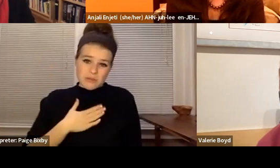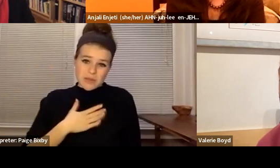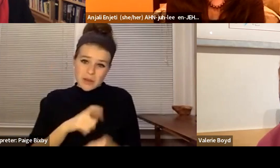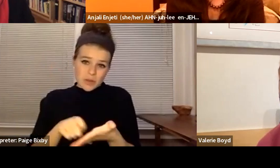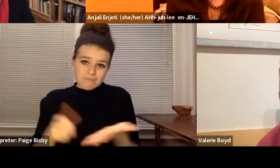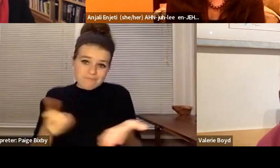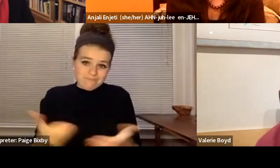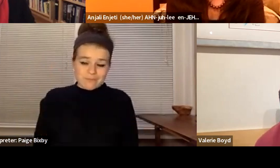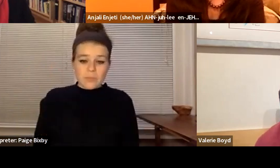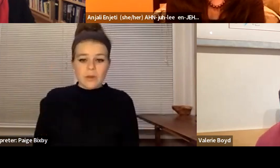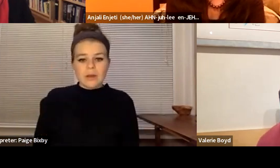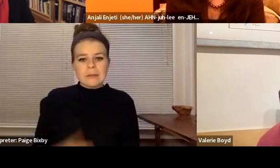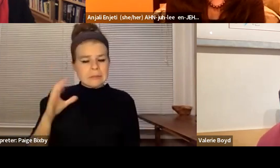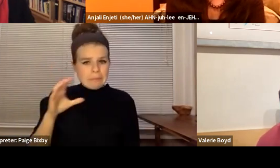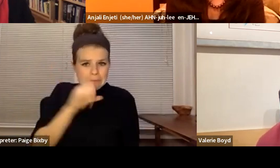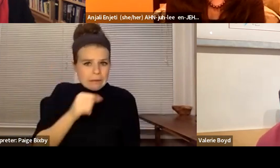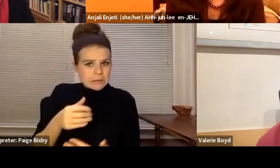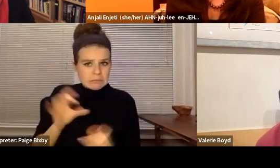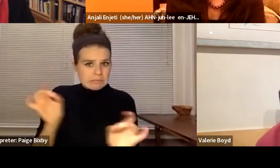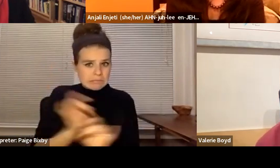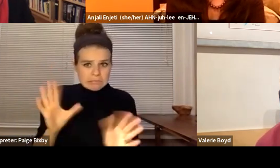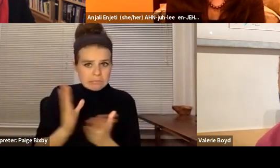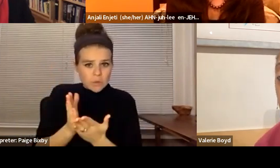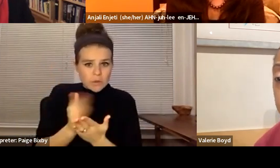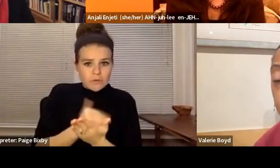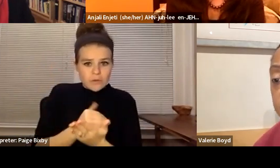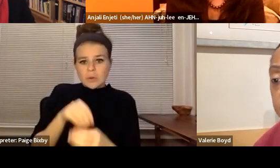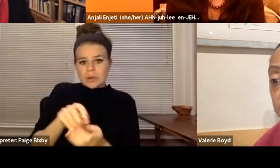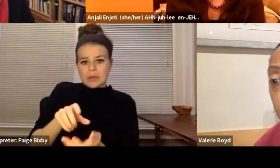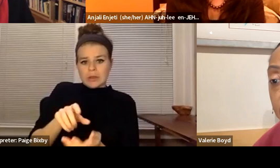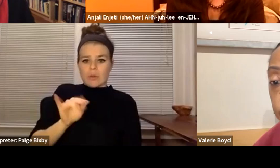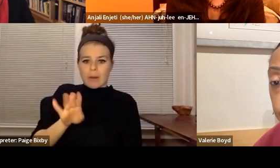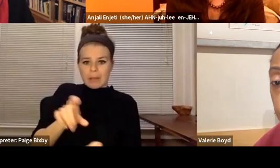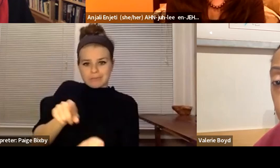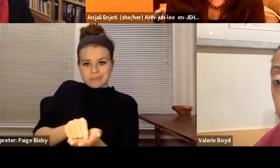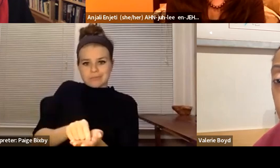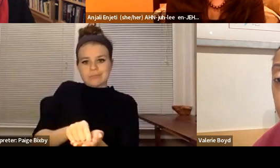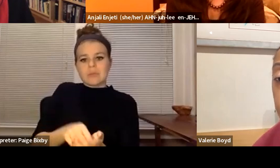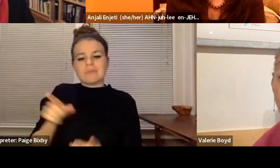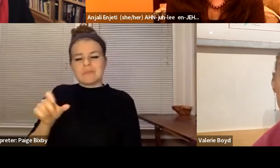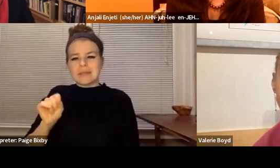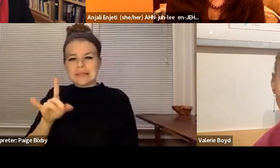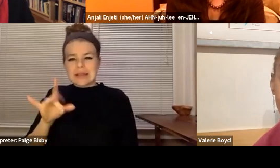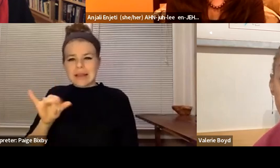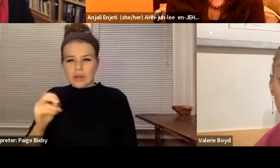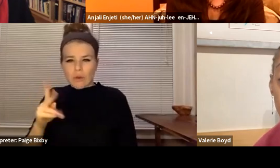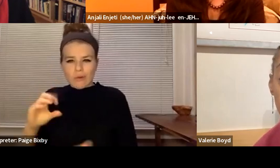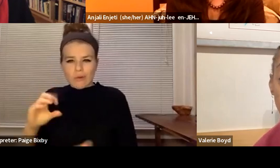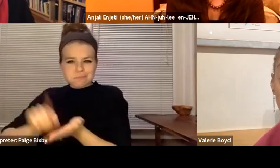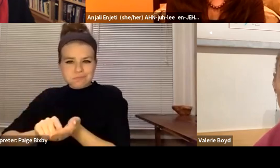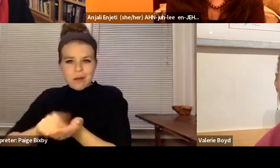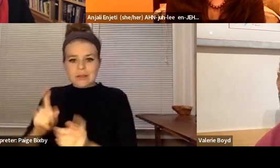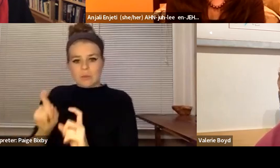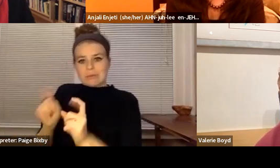Apparently, there's a horrible review in the New Republic and reprinted in the Village Voice by Stanley Crouch. Someone handed it to her